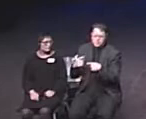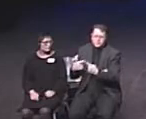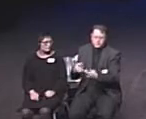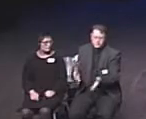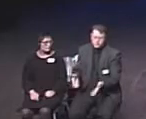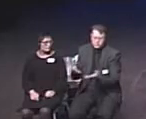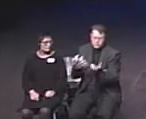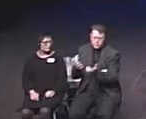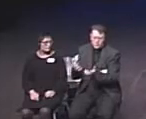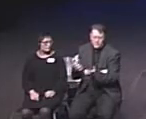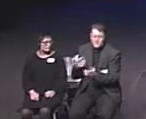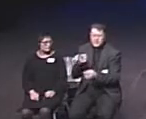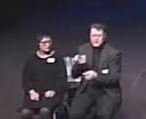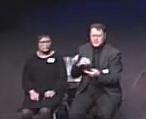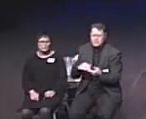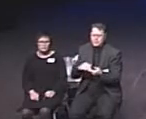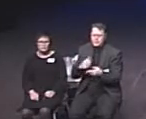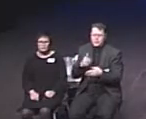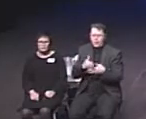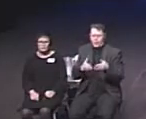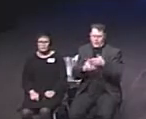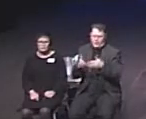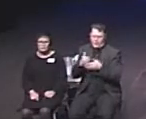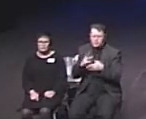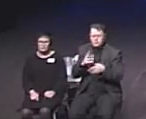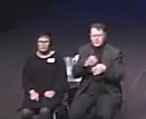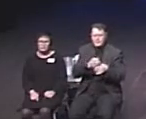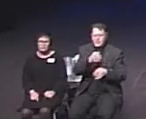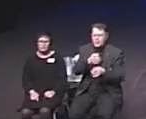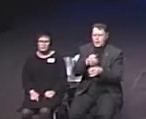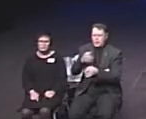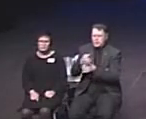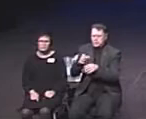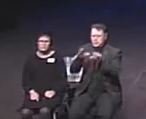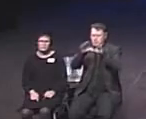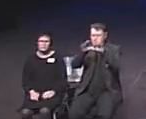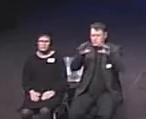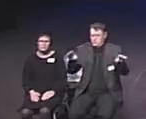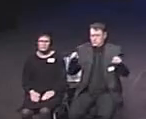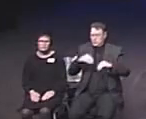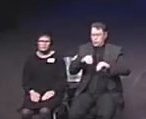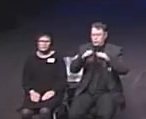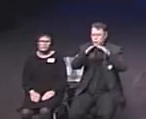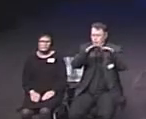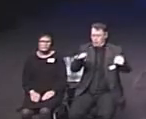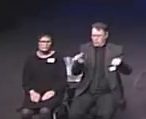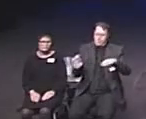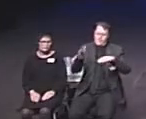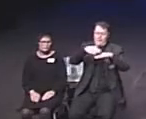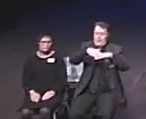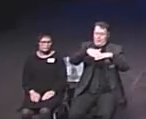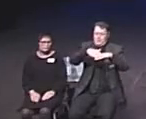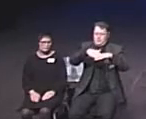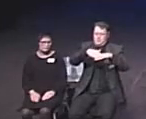So that's the scaffolding house, all the pillars that the roof of education leans on in